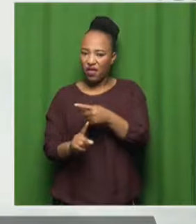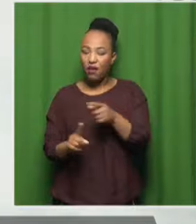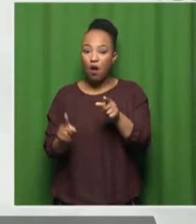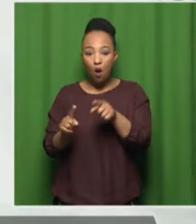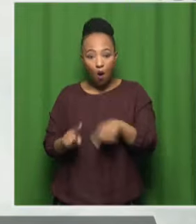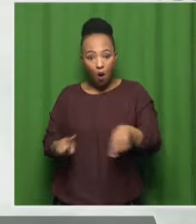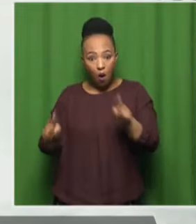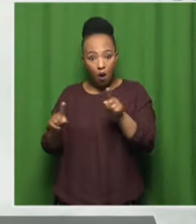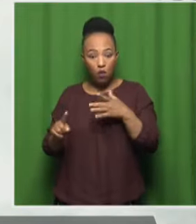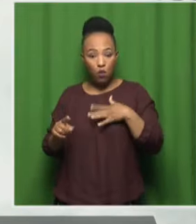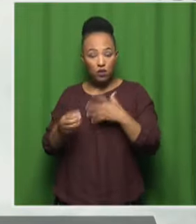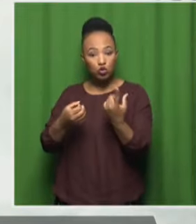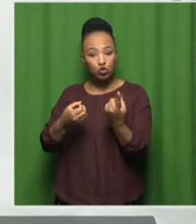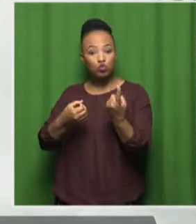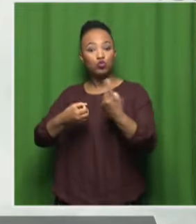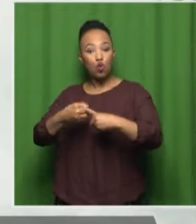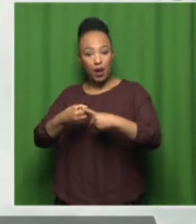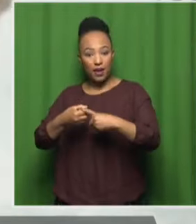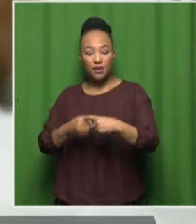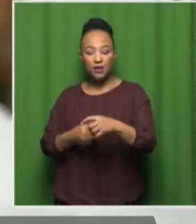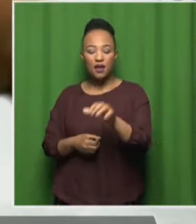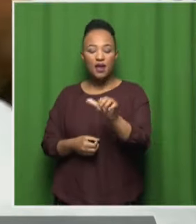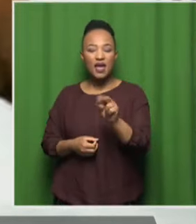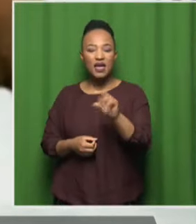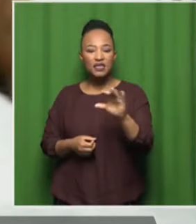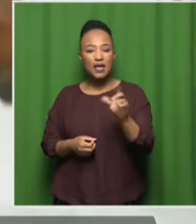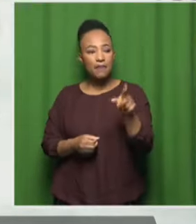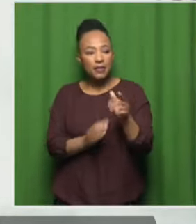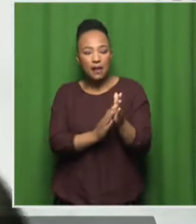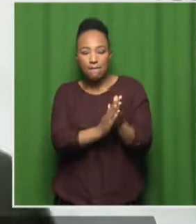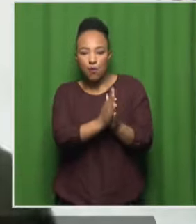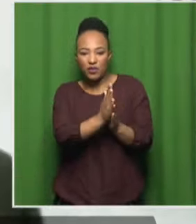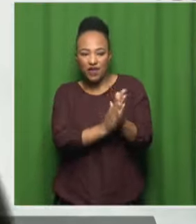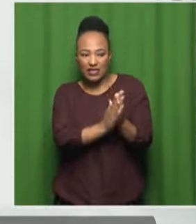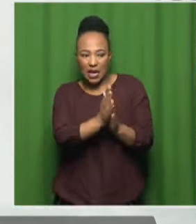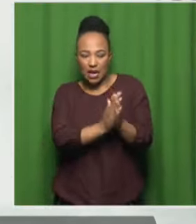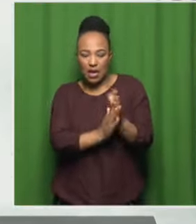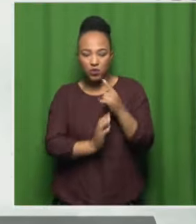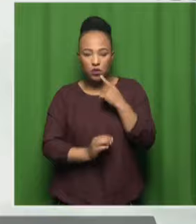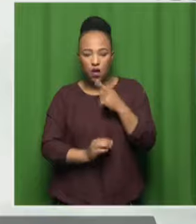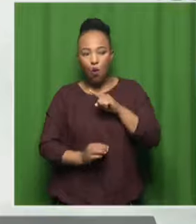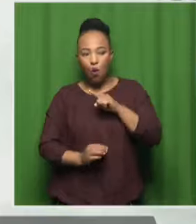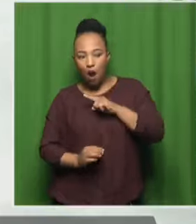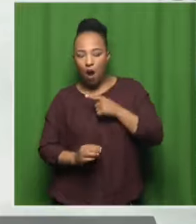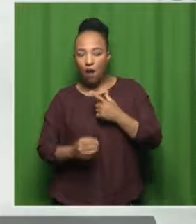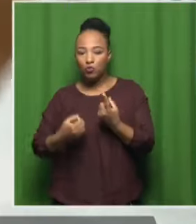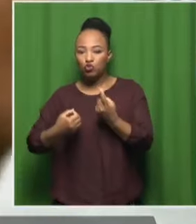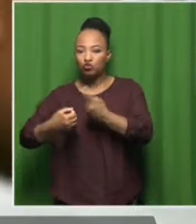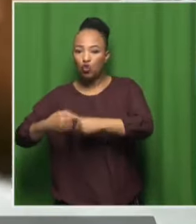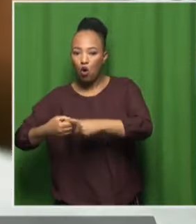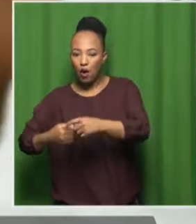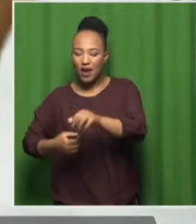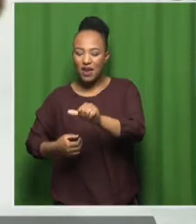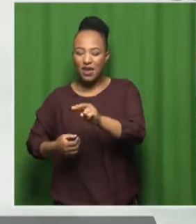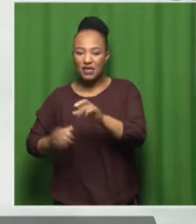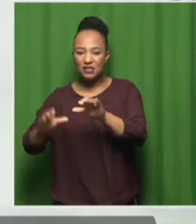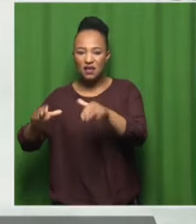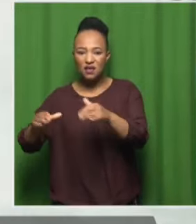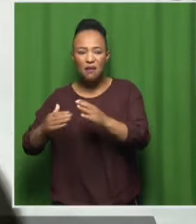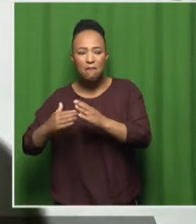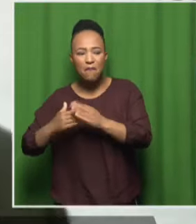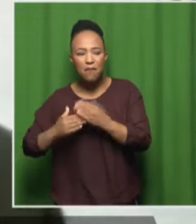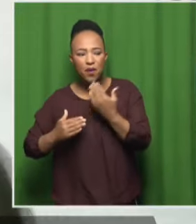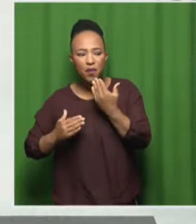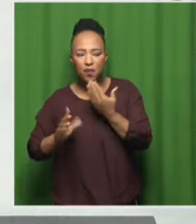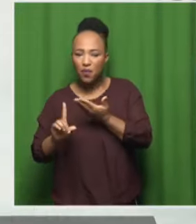letter of motivation about why do you want to join the ANC. There must be a process to verify who is this member.